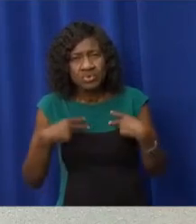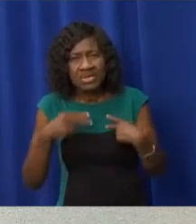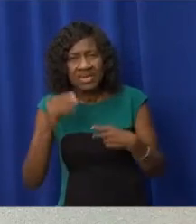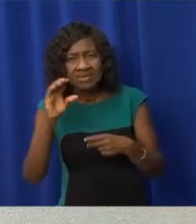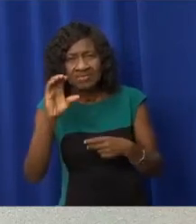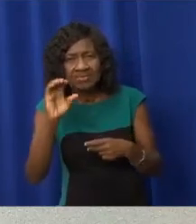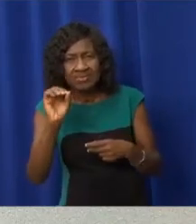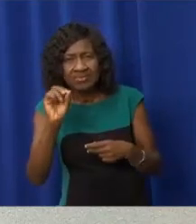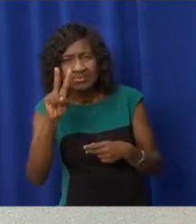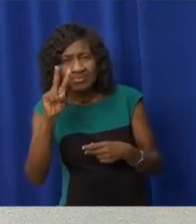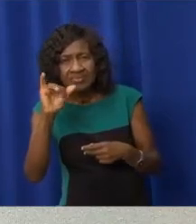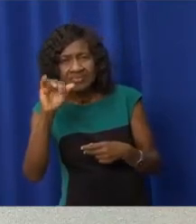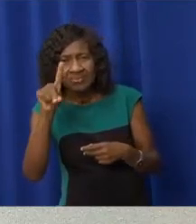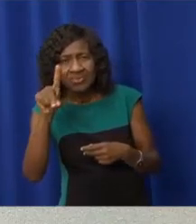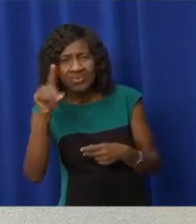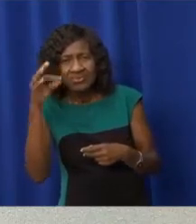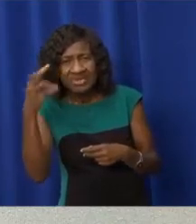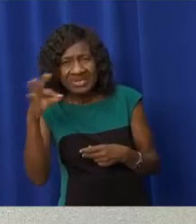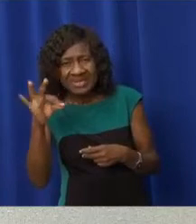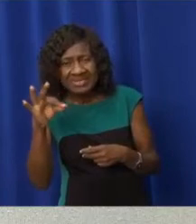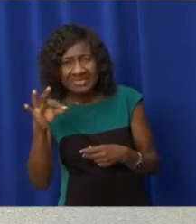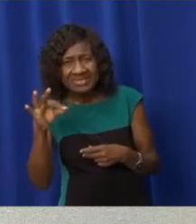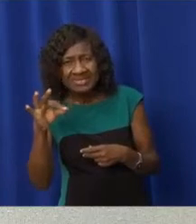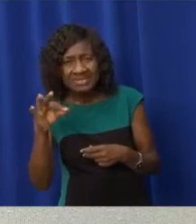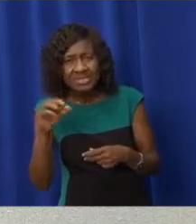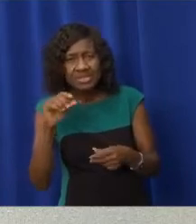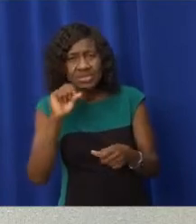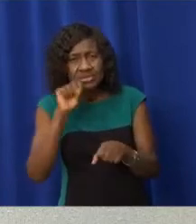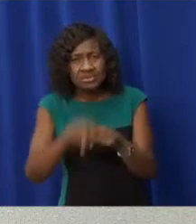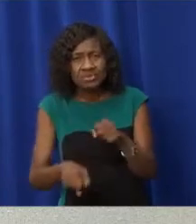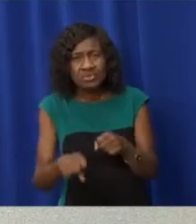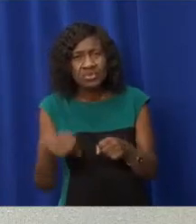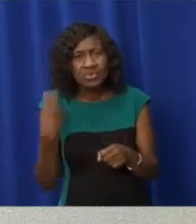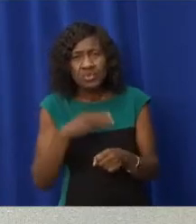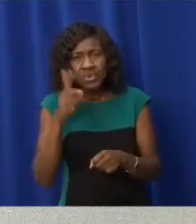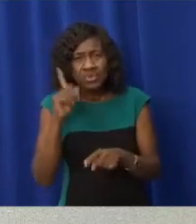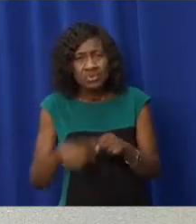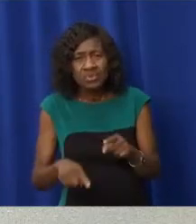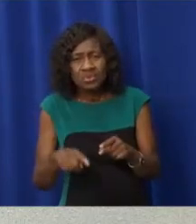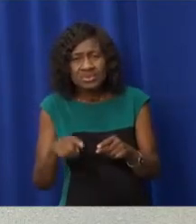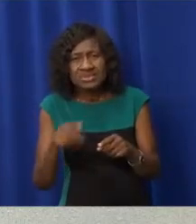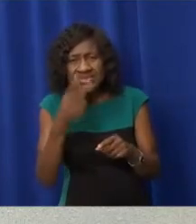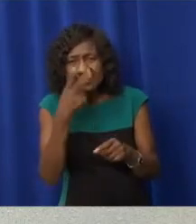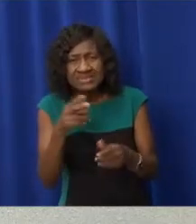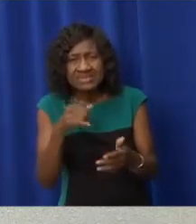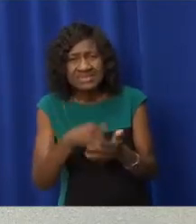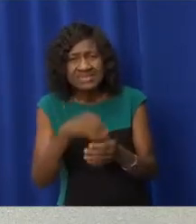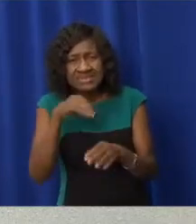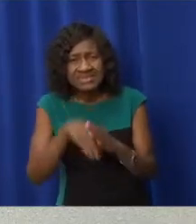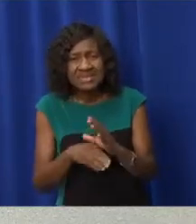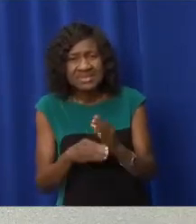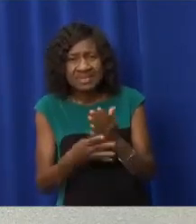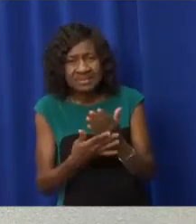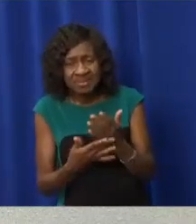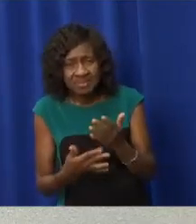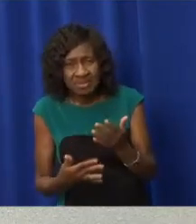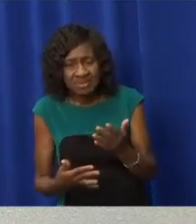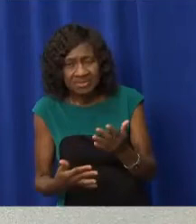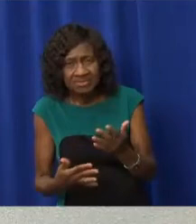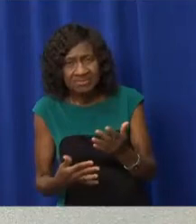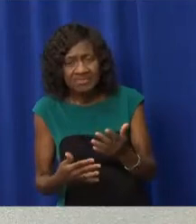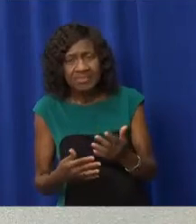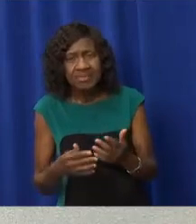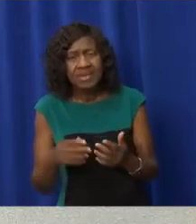had a rise in IgG. You may have heard about this thing called herd immunity. That requires a lot of the population to have had COVID-19,